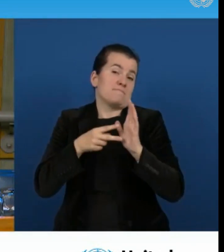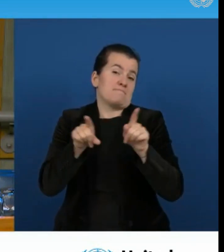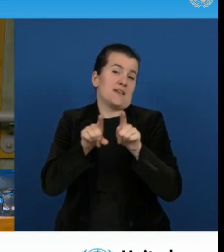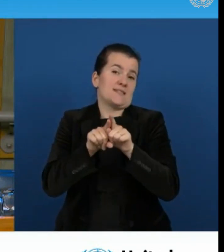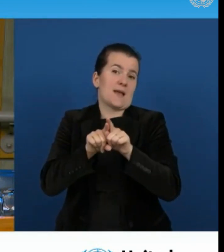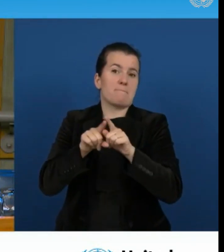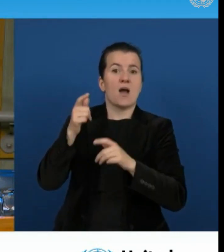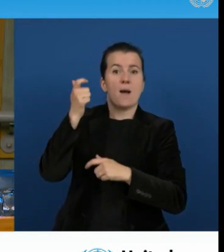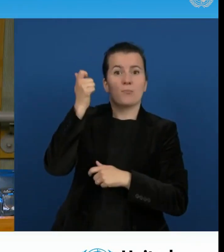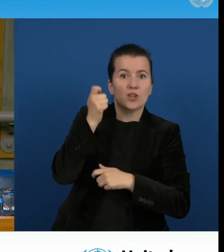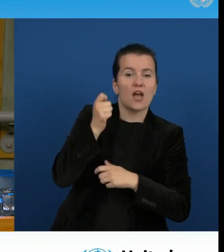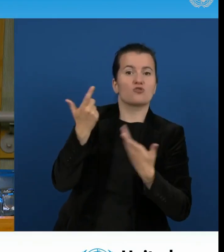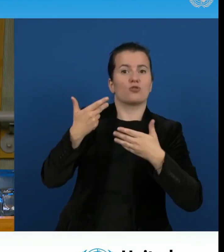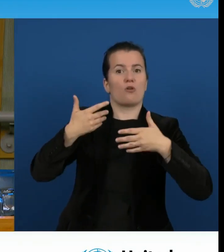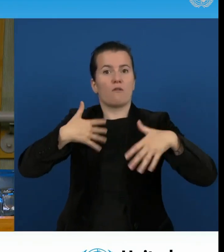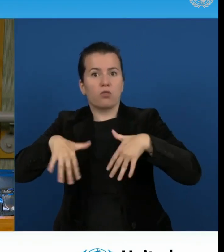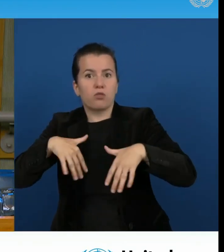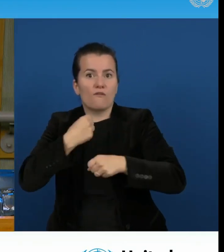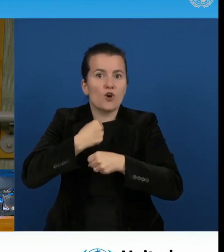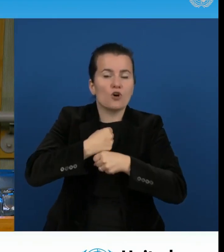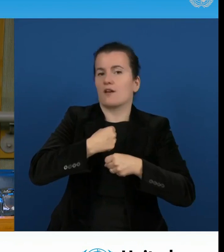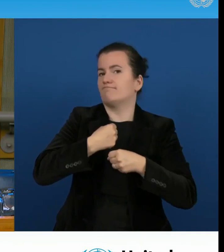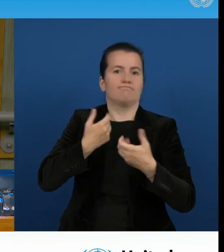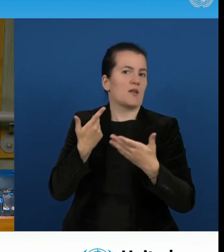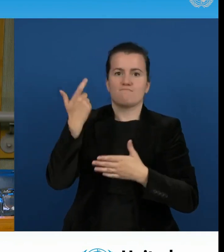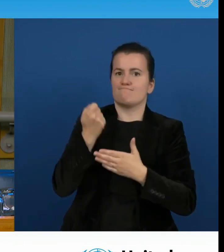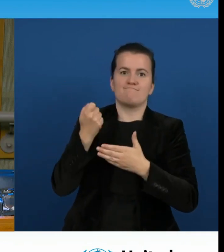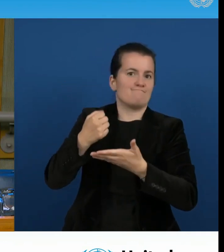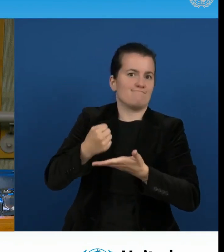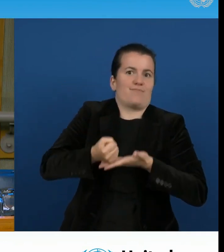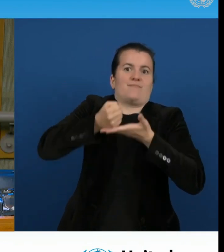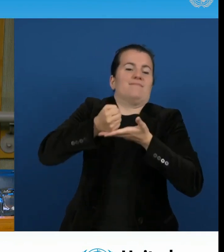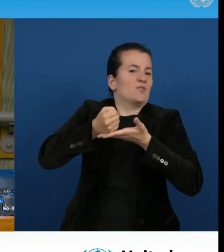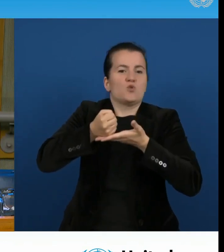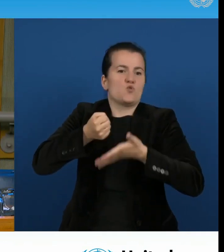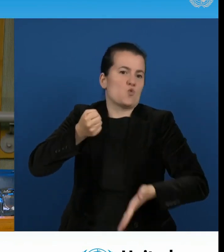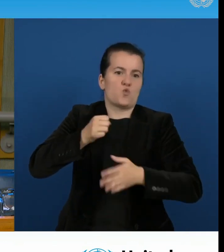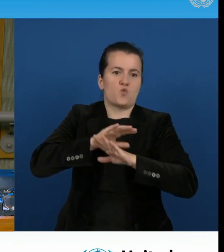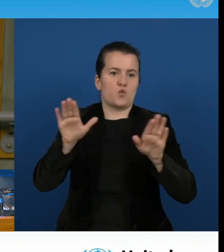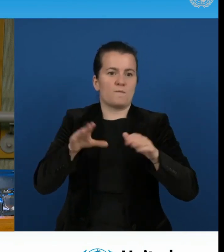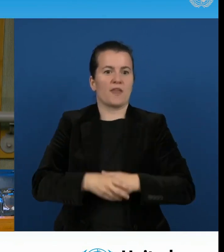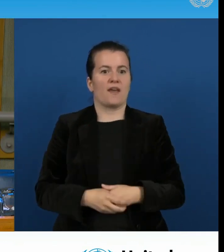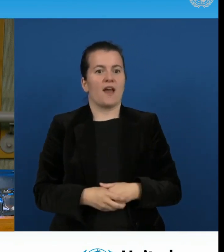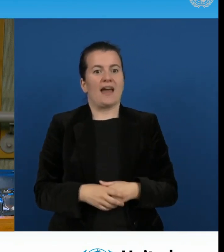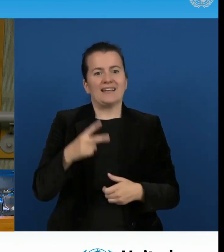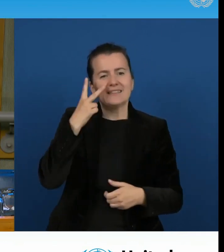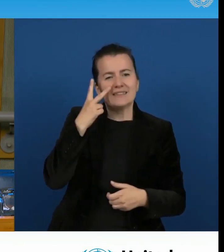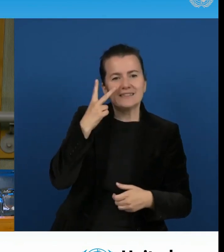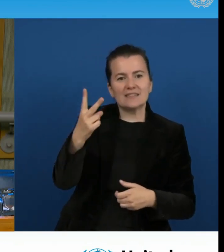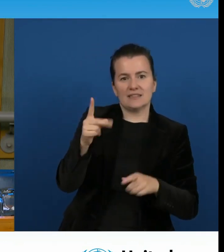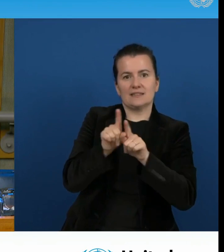of which is not actually explained by differences in educational achievements or age, but indeed by an equitable treatment of workers